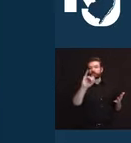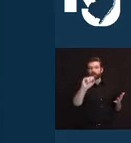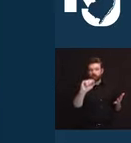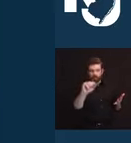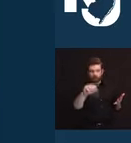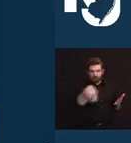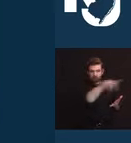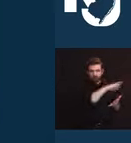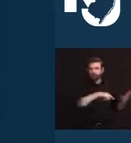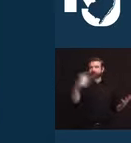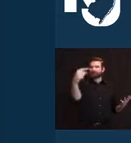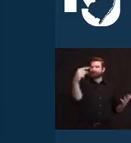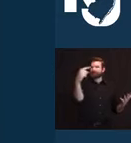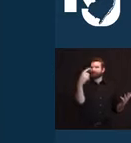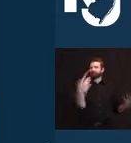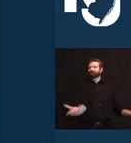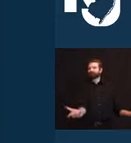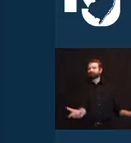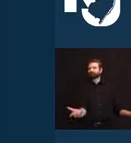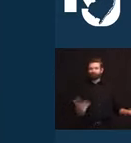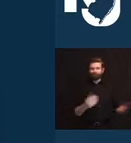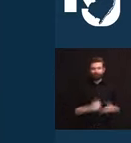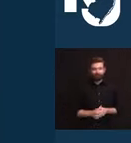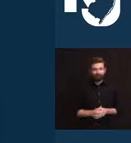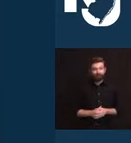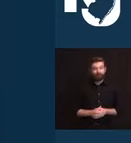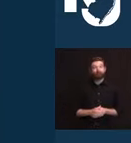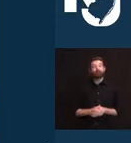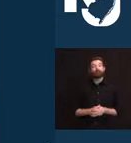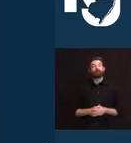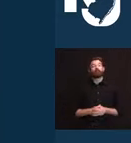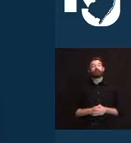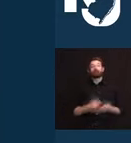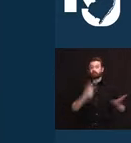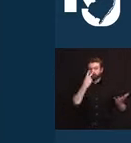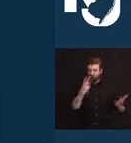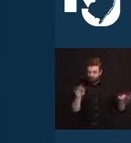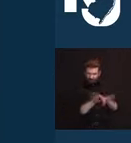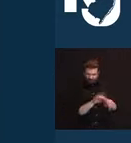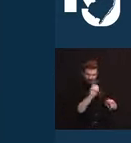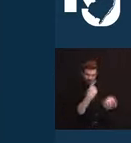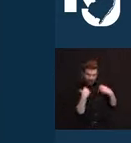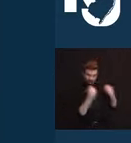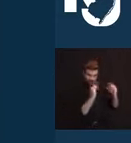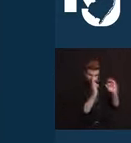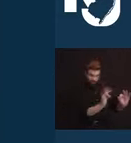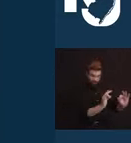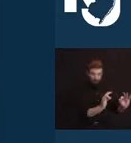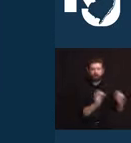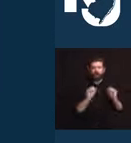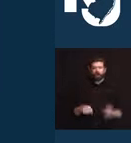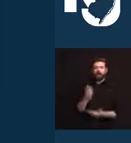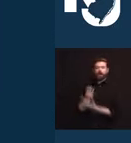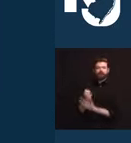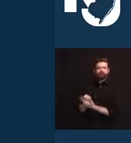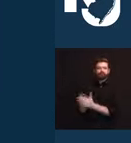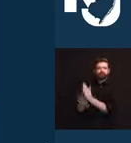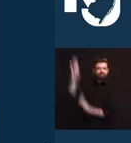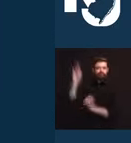does public health create economic health, and not only does data determine dates, but we will move as quickly as we can, but